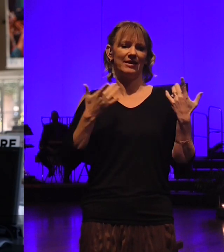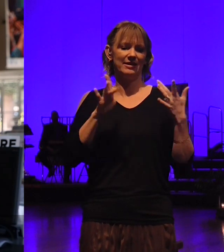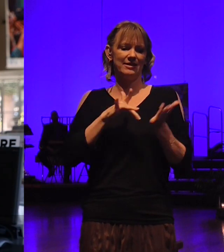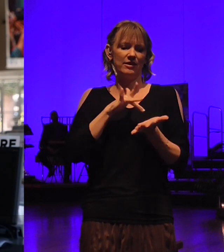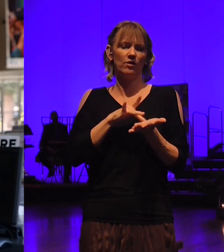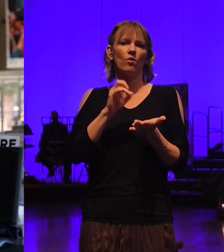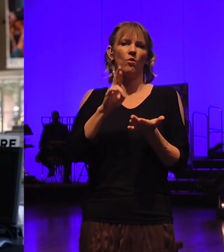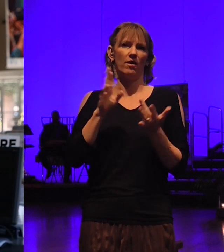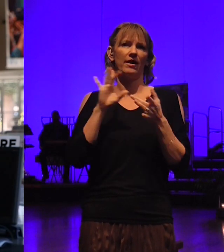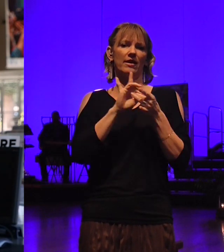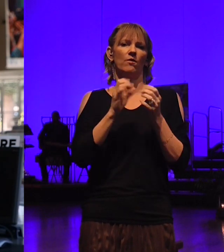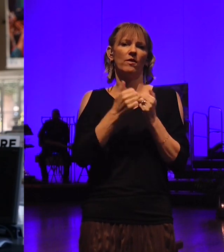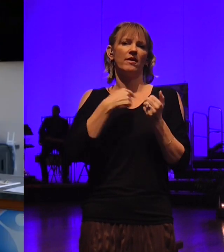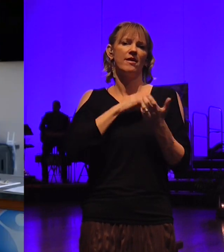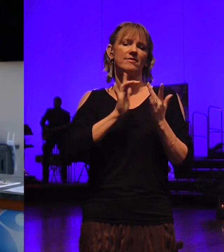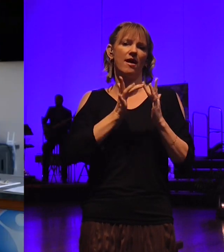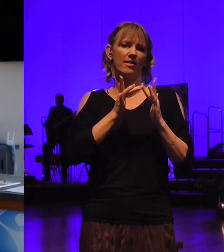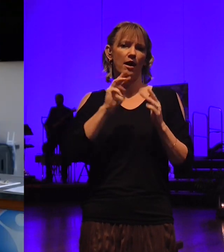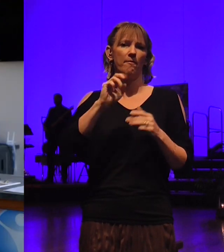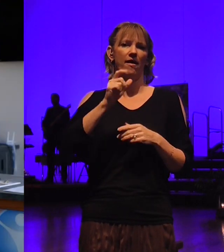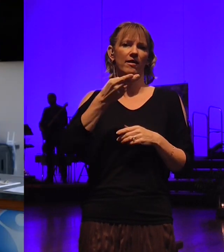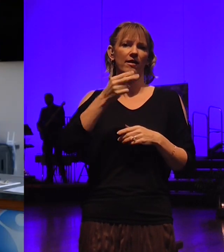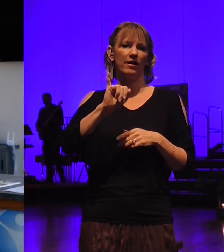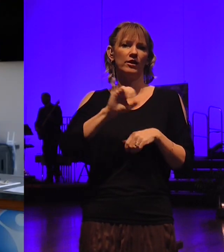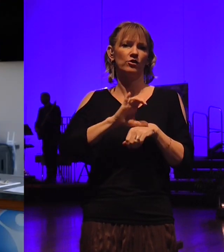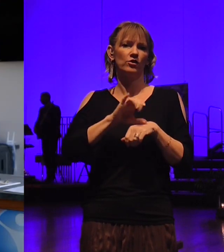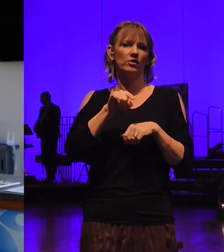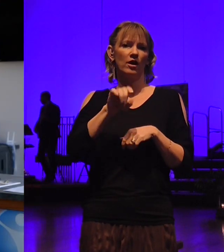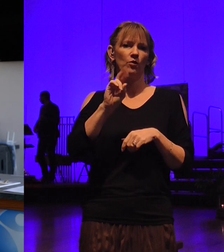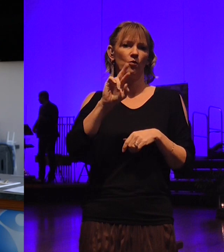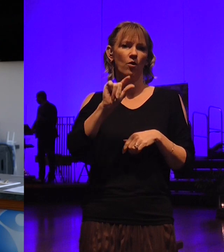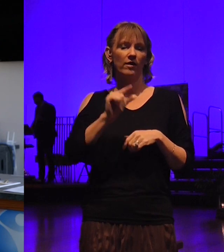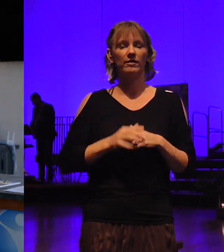at milehighchurch.org. Annyeonghaseyo.